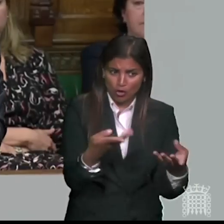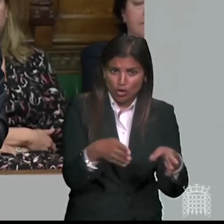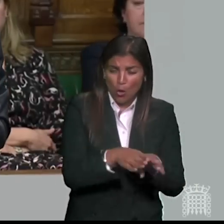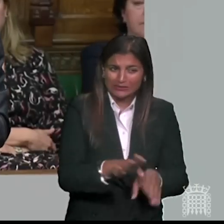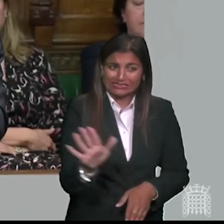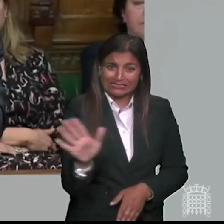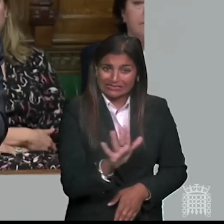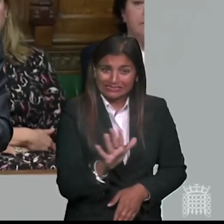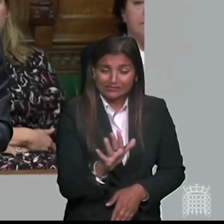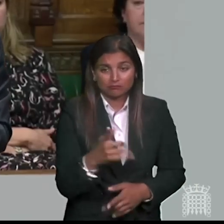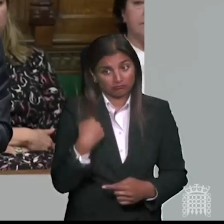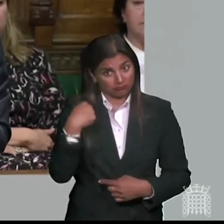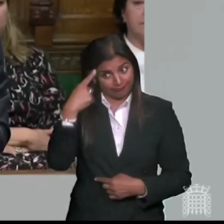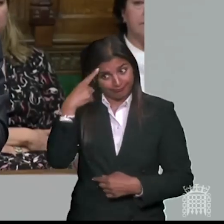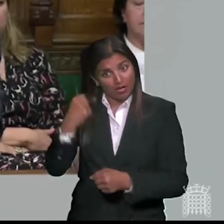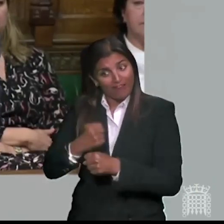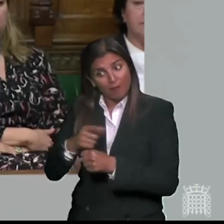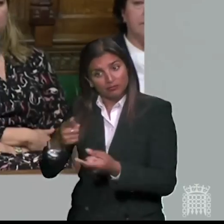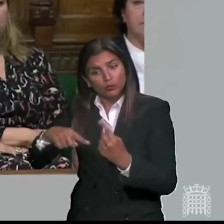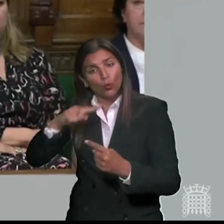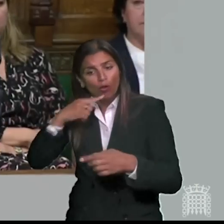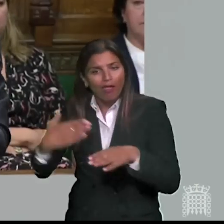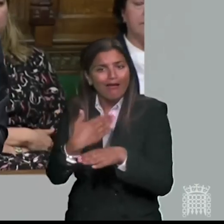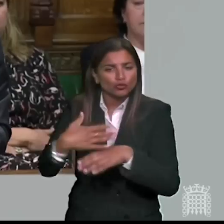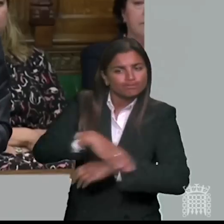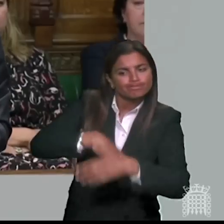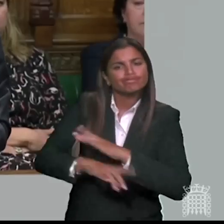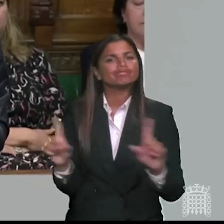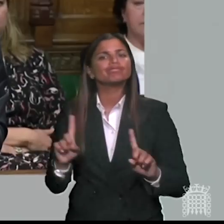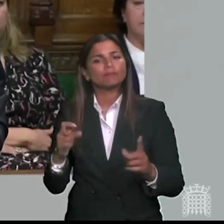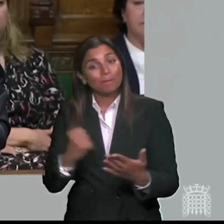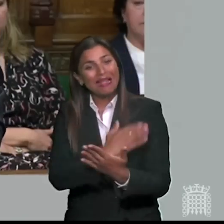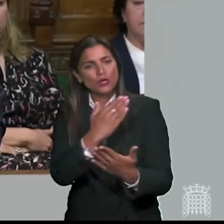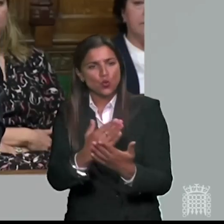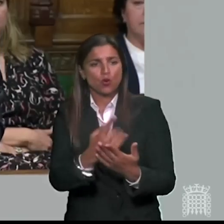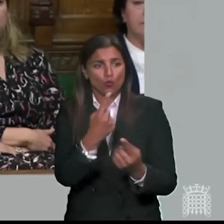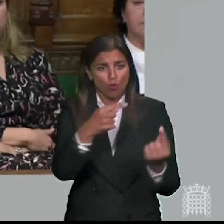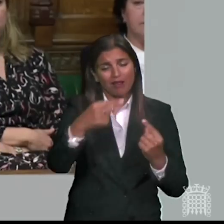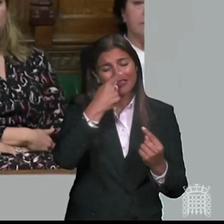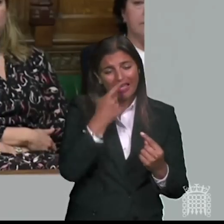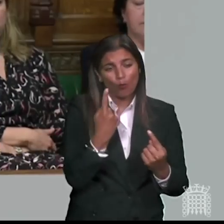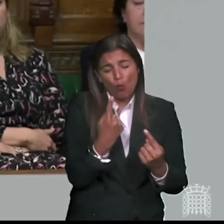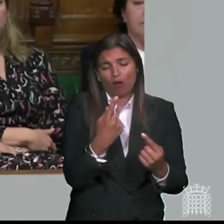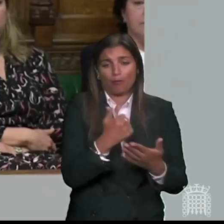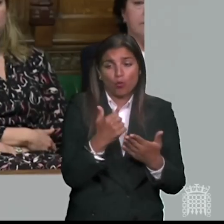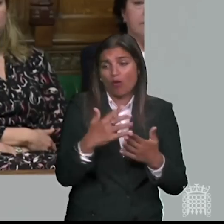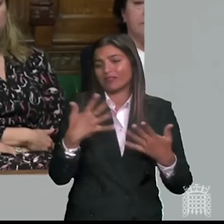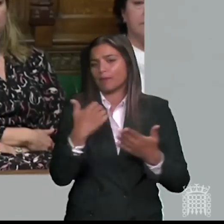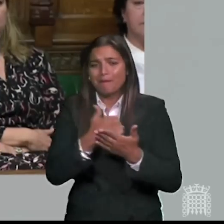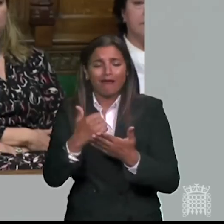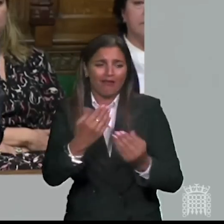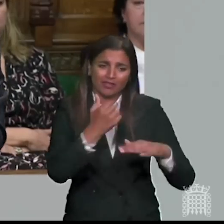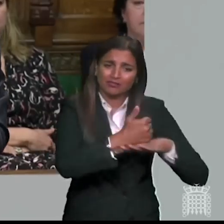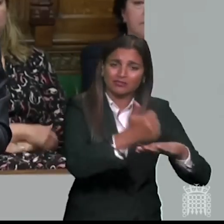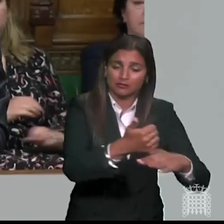tell the House what action the government can take to ensure that at least one of these maintains a high street presence to support